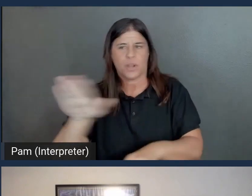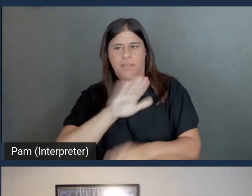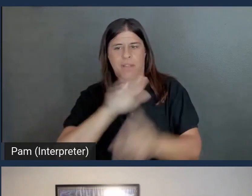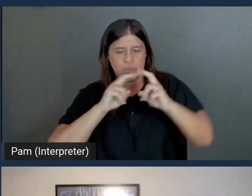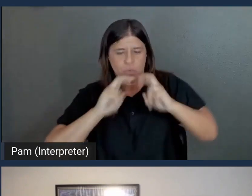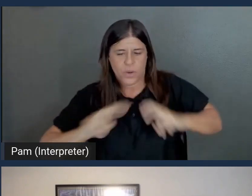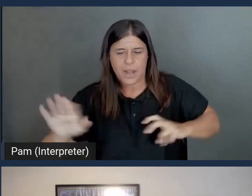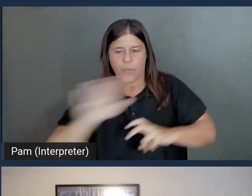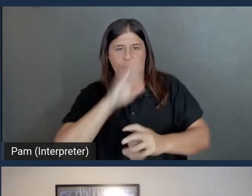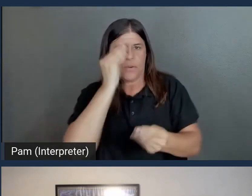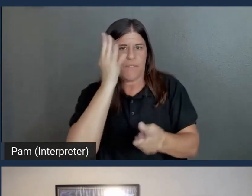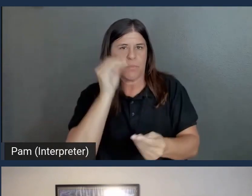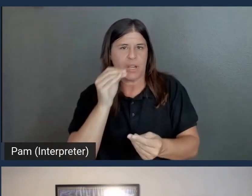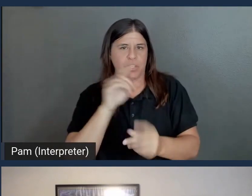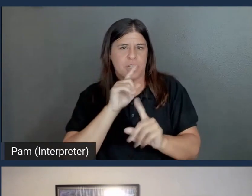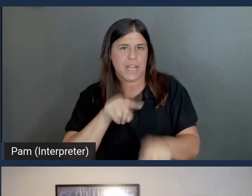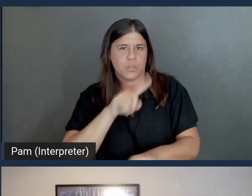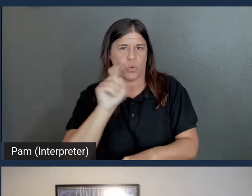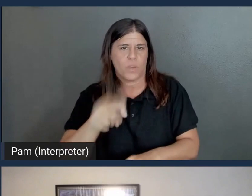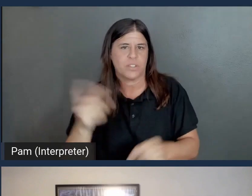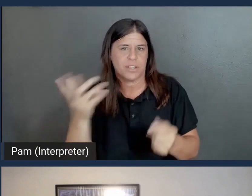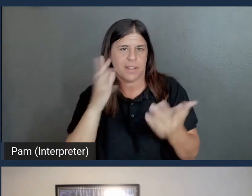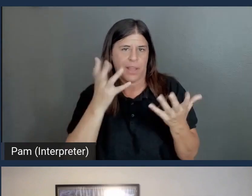they need.